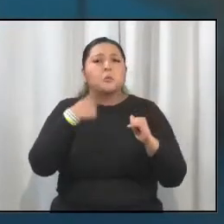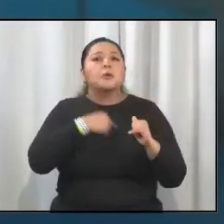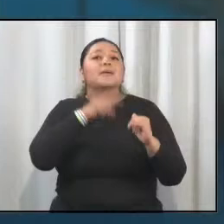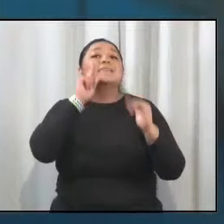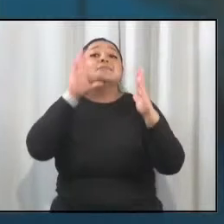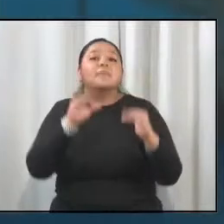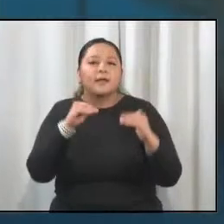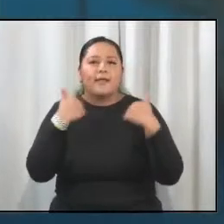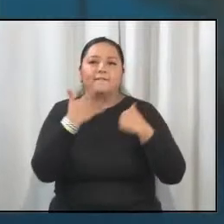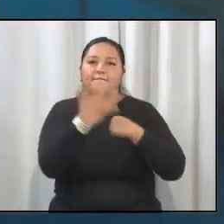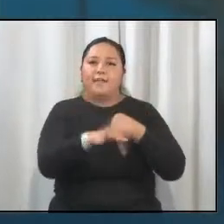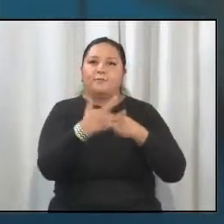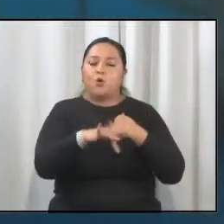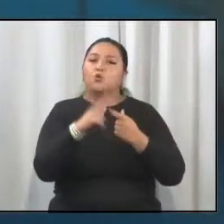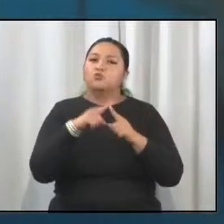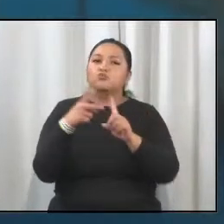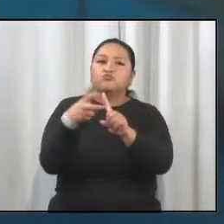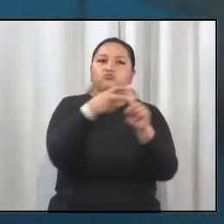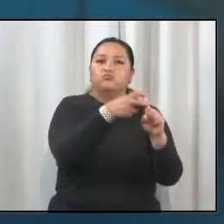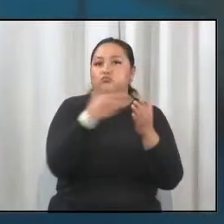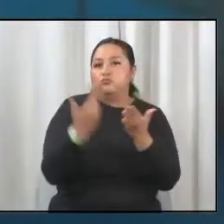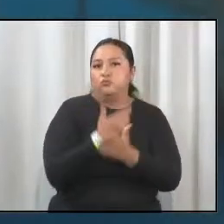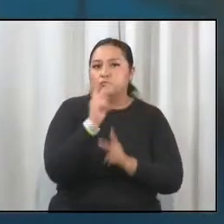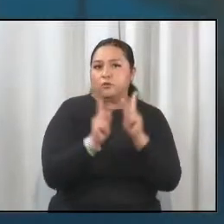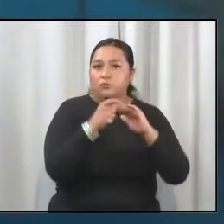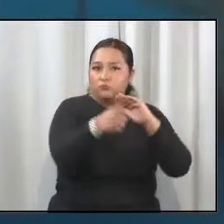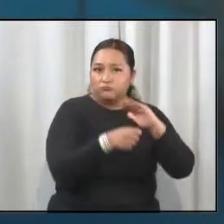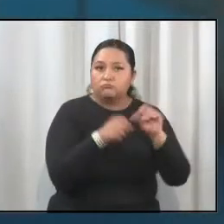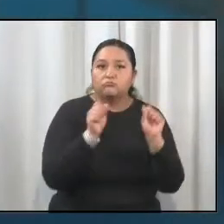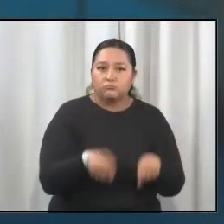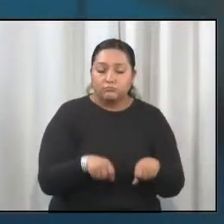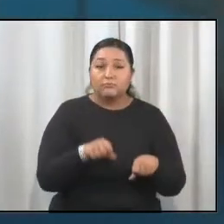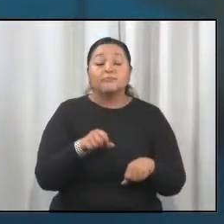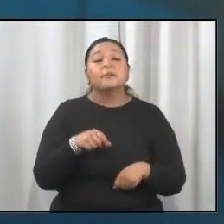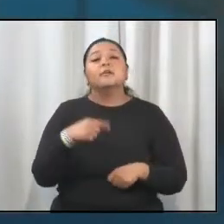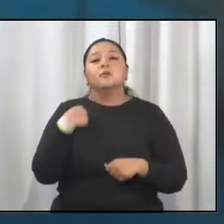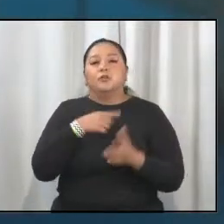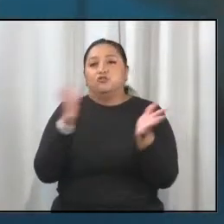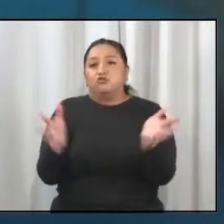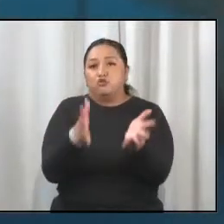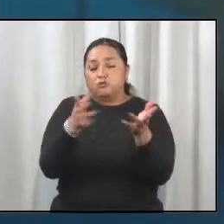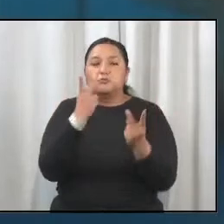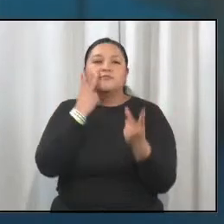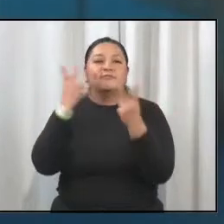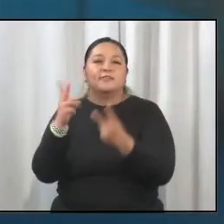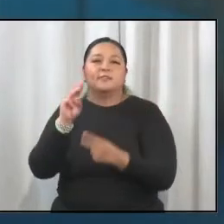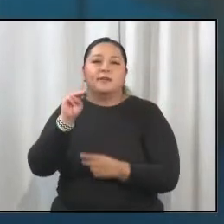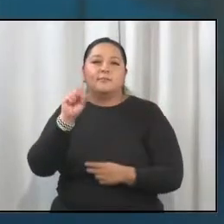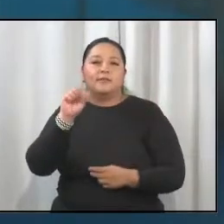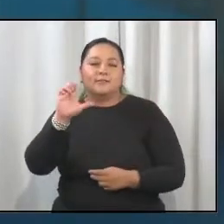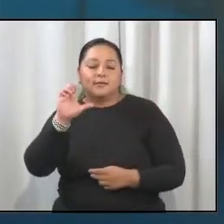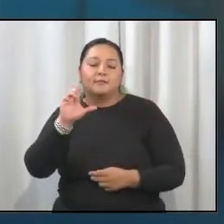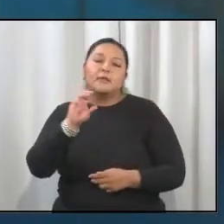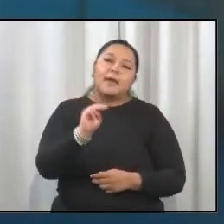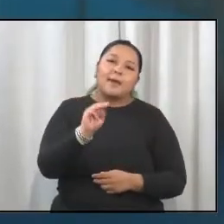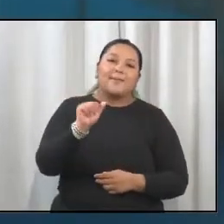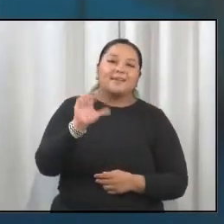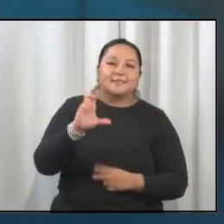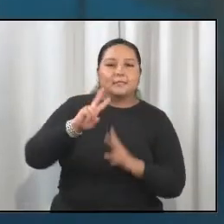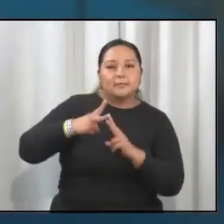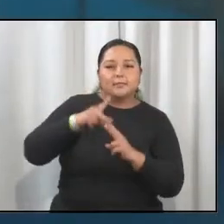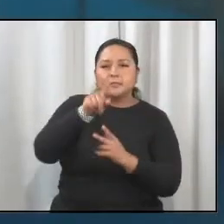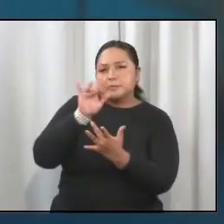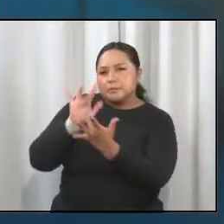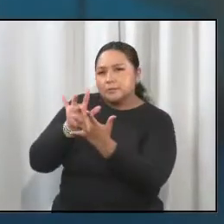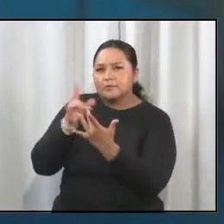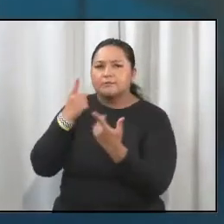new clients. We urge anyone seeking shelter to visit the MSC or the MAC for more information. People experiencing homelessness can text